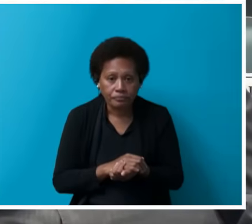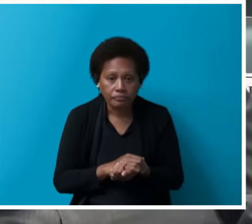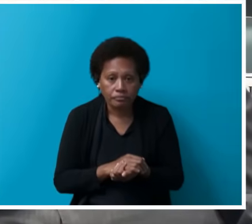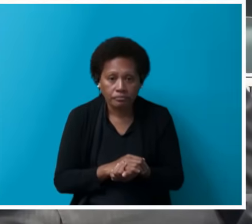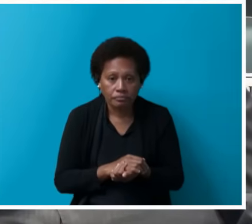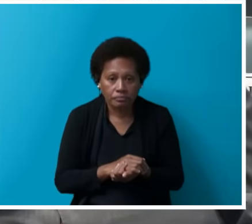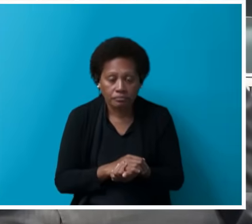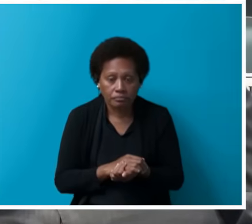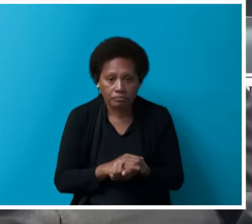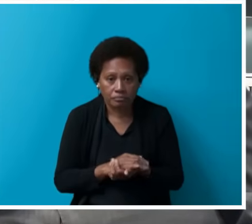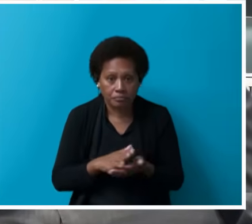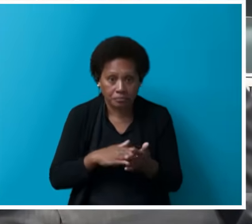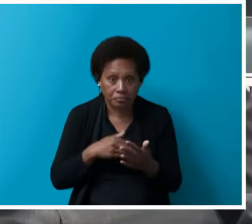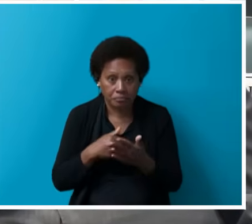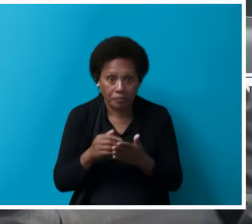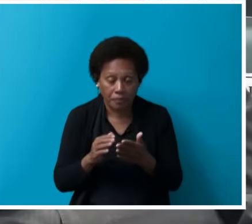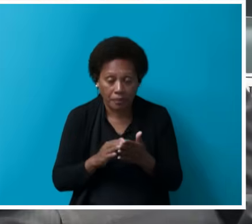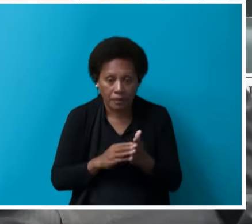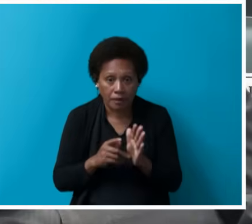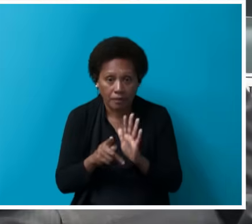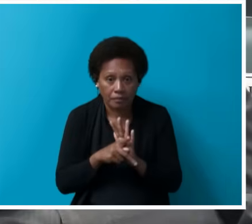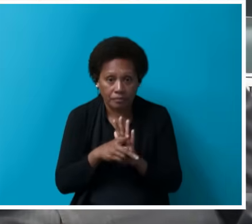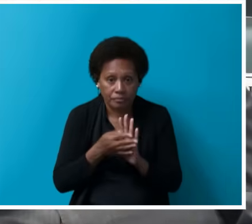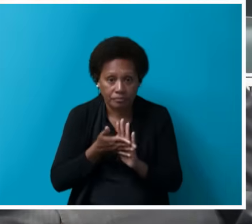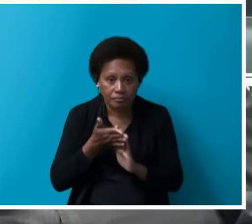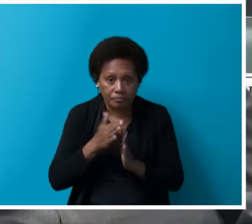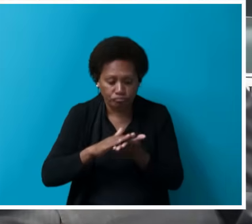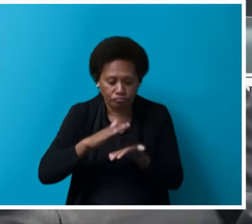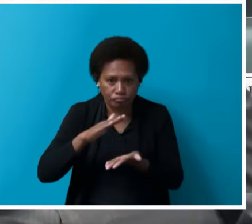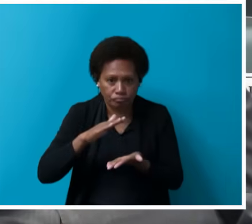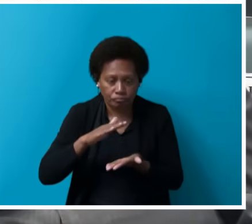Nonsense. Butter price went up Whatever to do. because